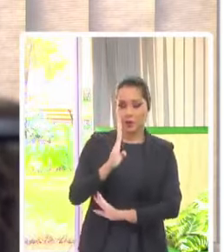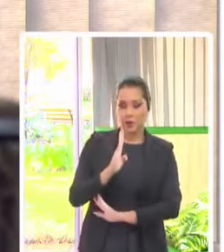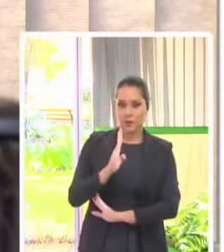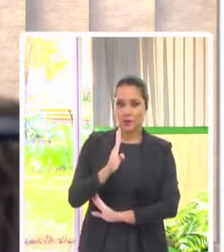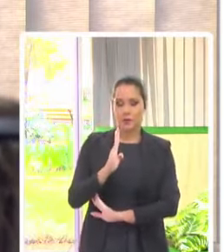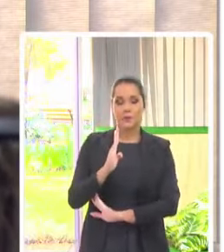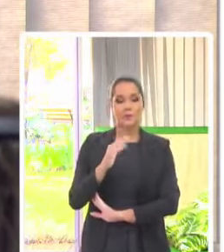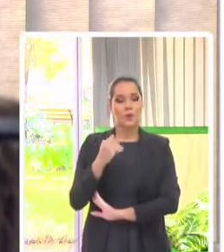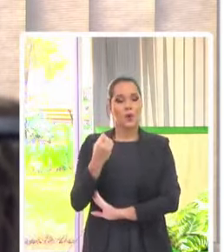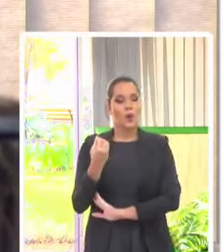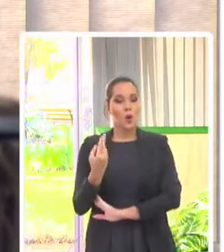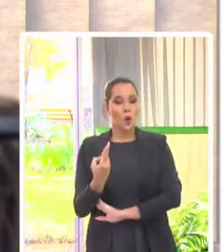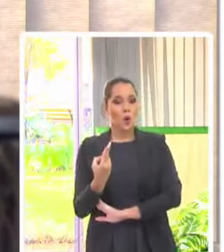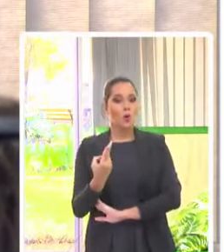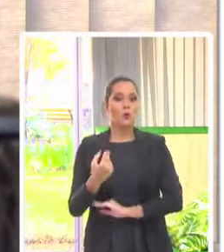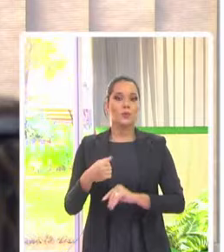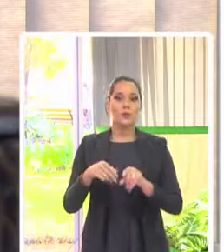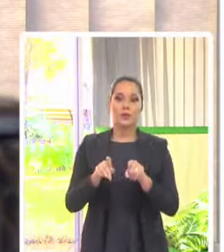local